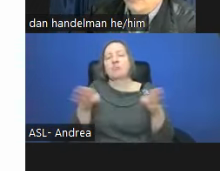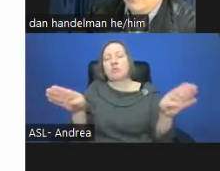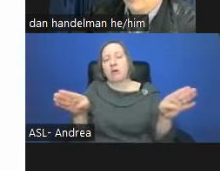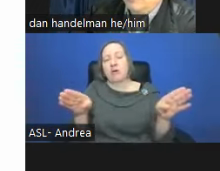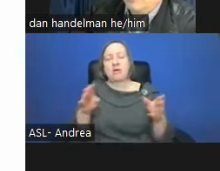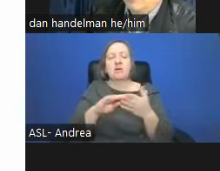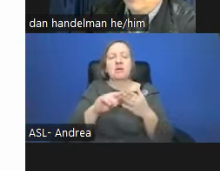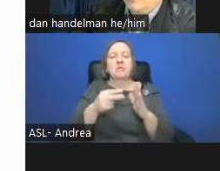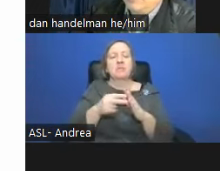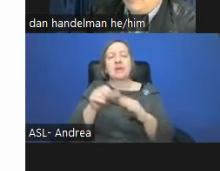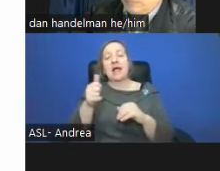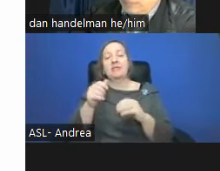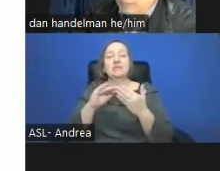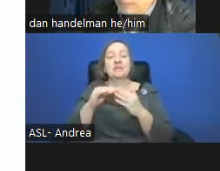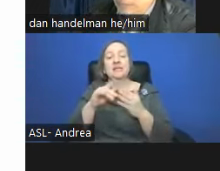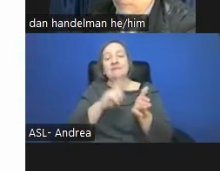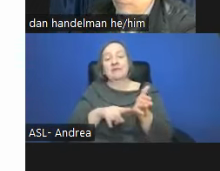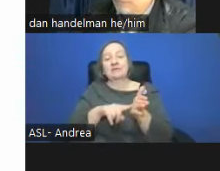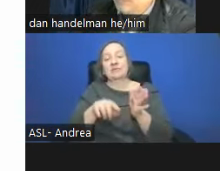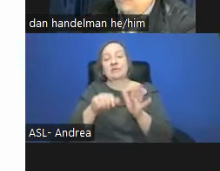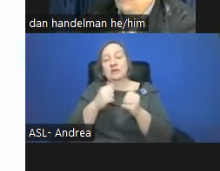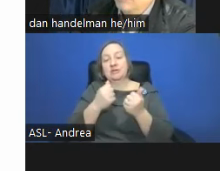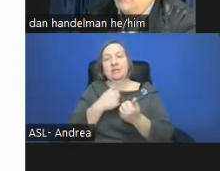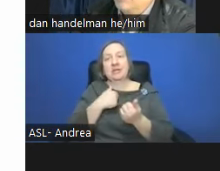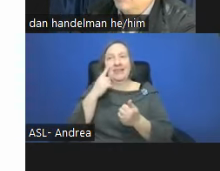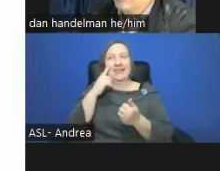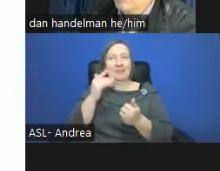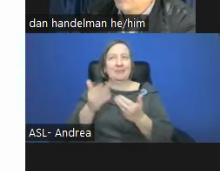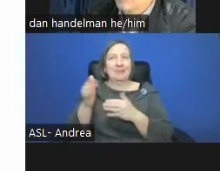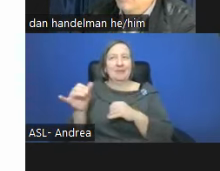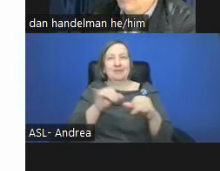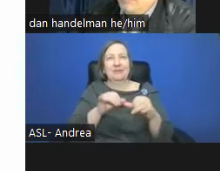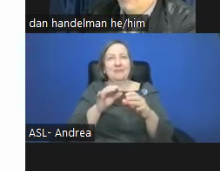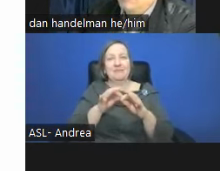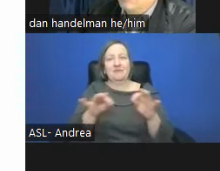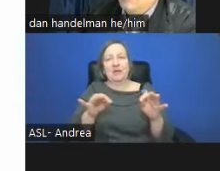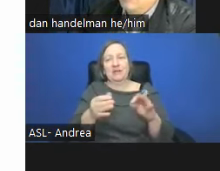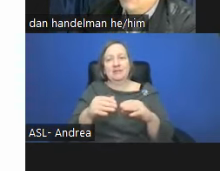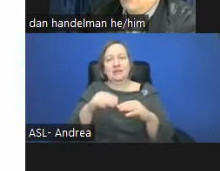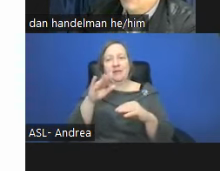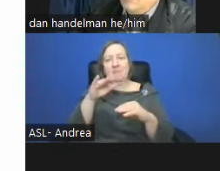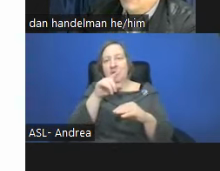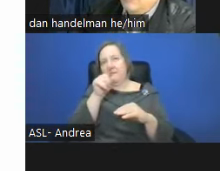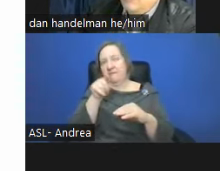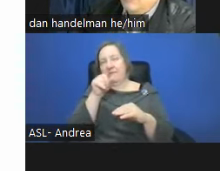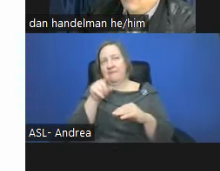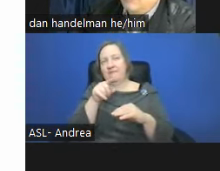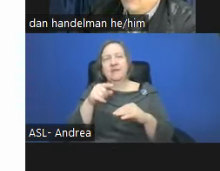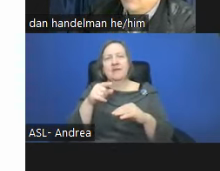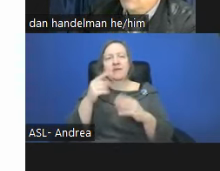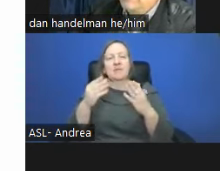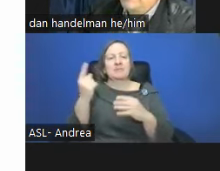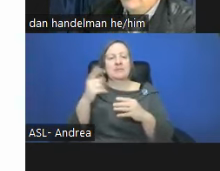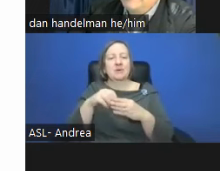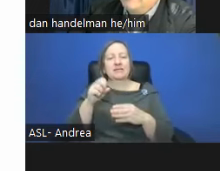another city investigatory entity. And I think that may be the same phrase as was used above, and perhaps a member of the